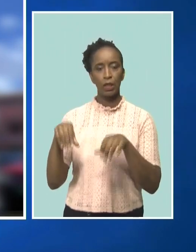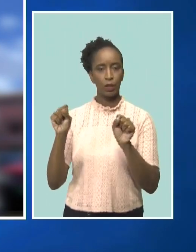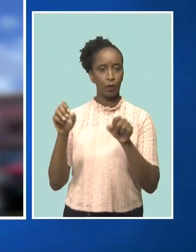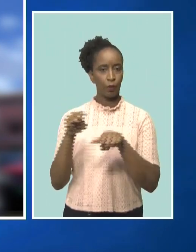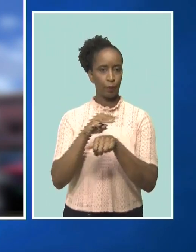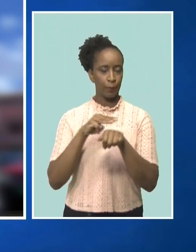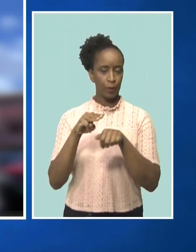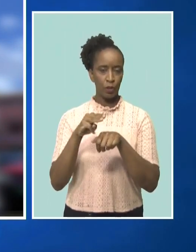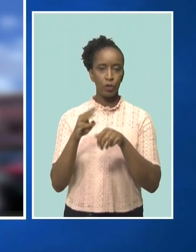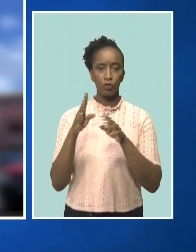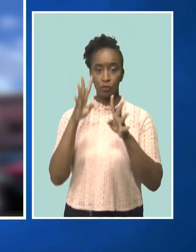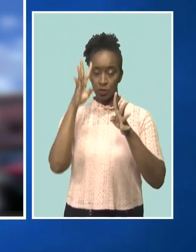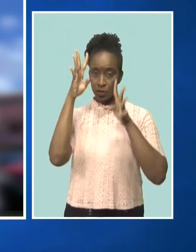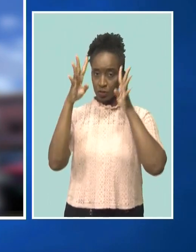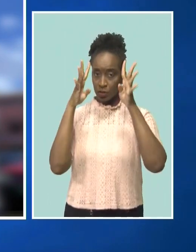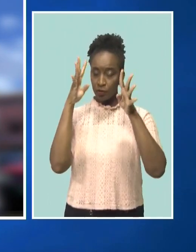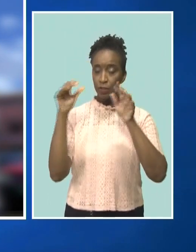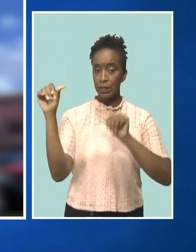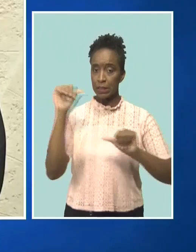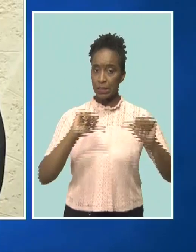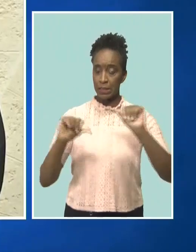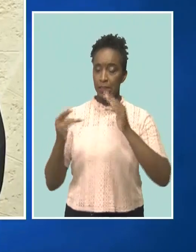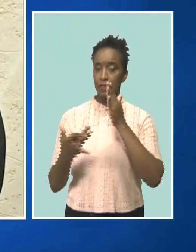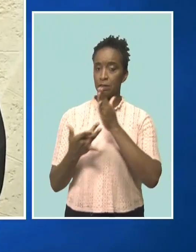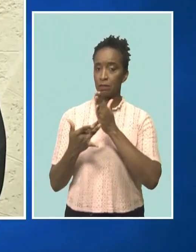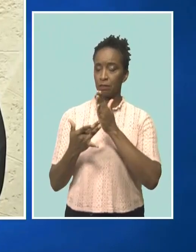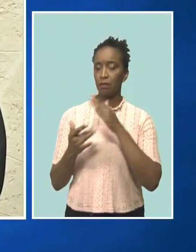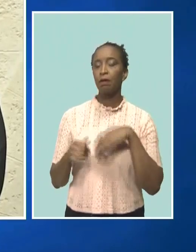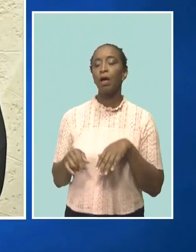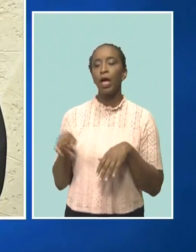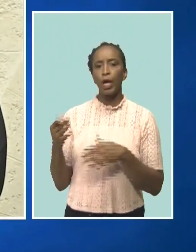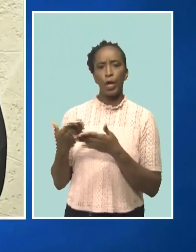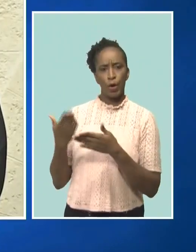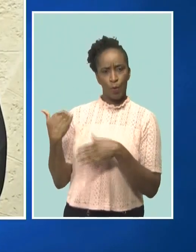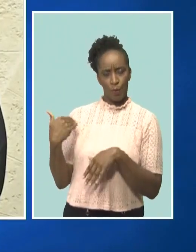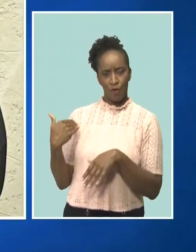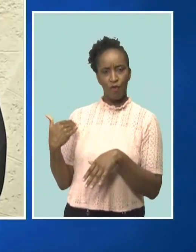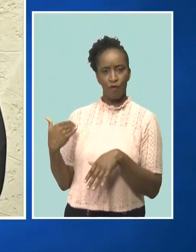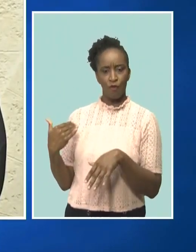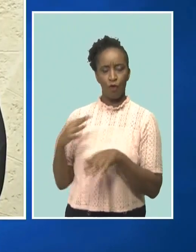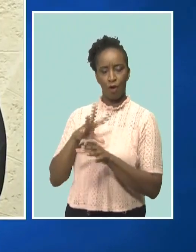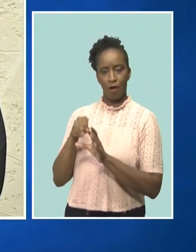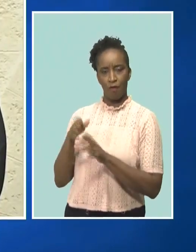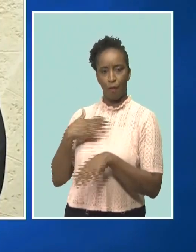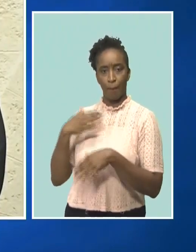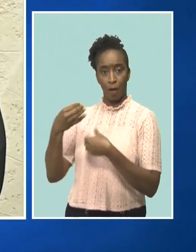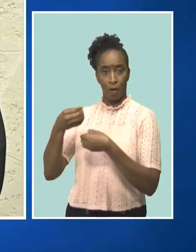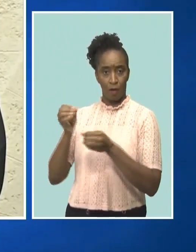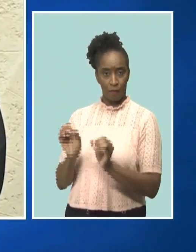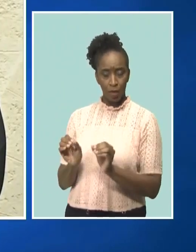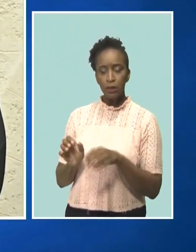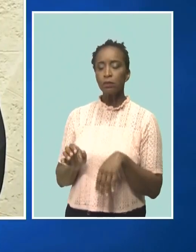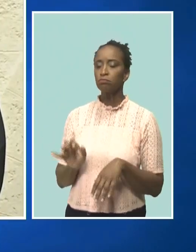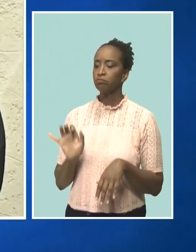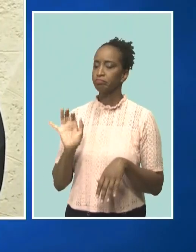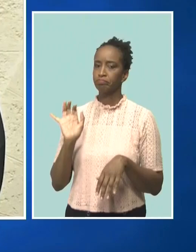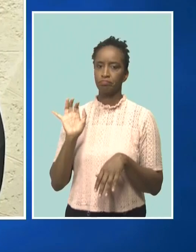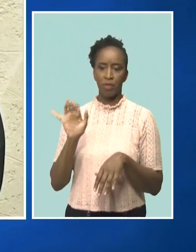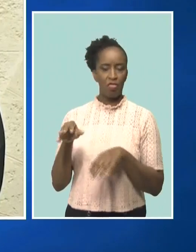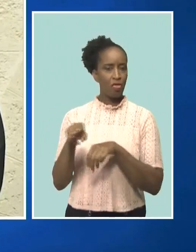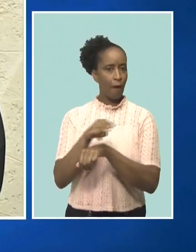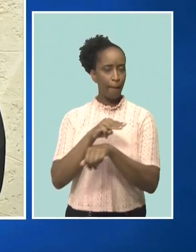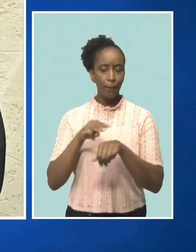and Technology. Mr. Reid previously served as my Chief of Staff and is therefore well familiar with all of these issues